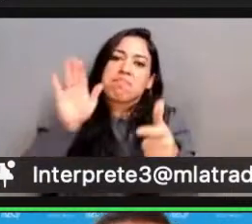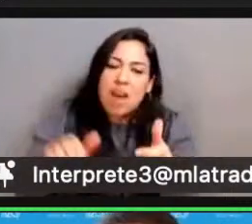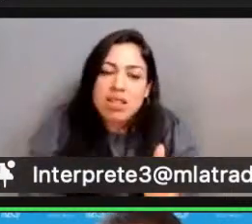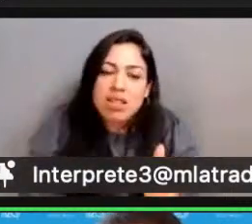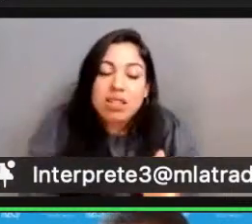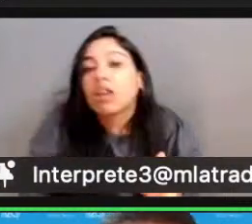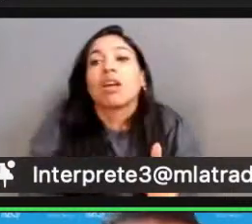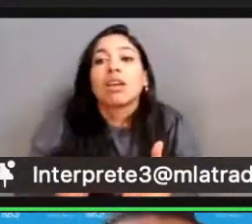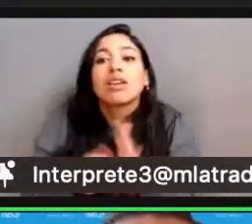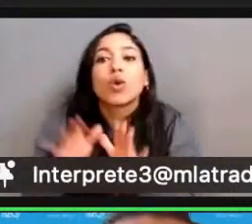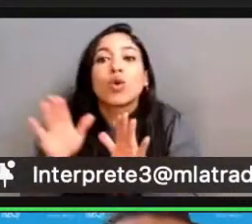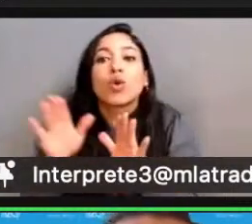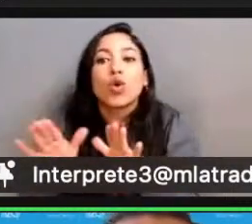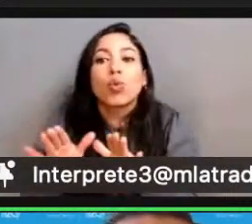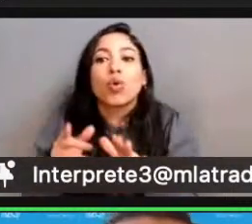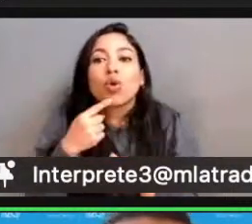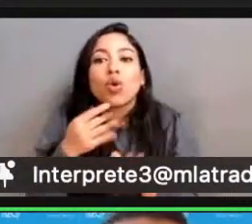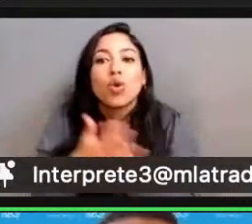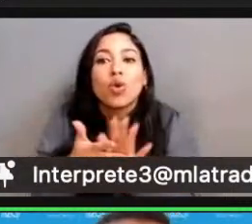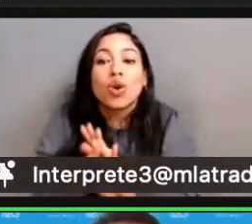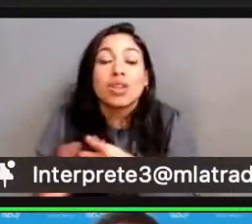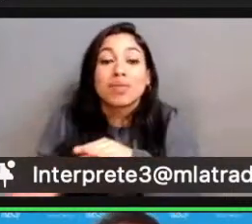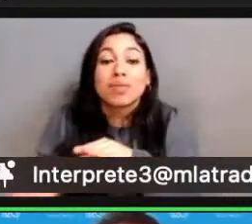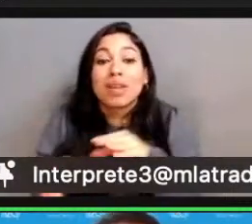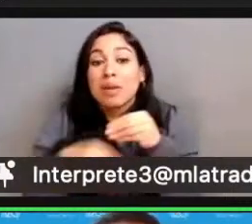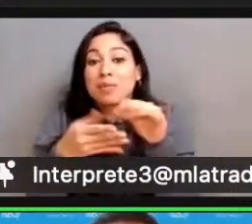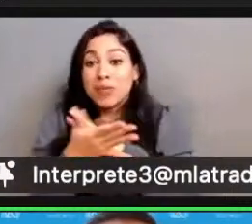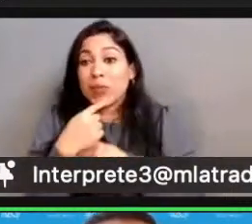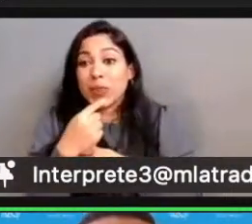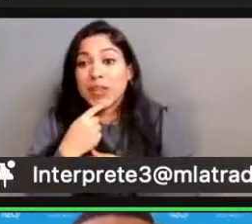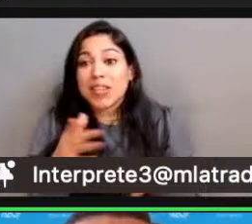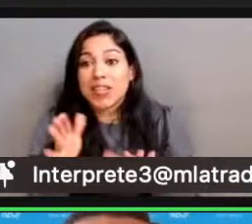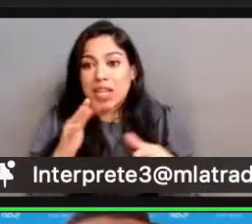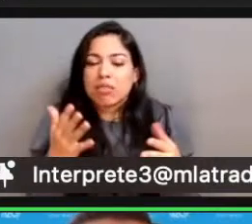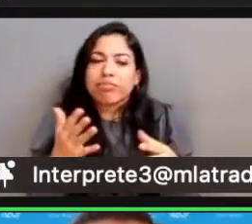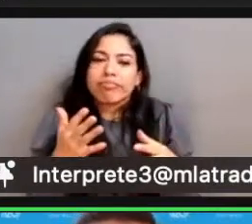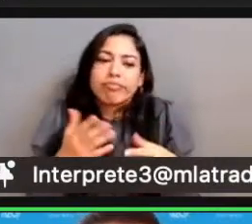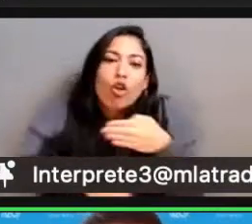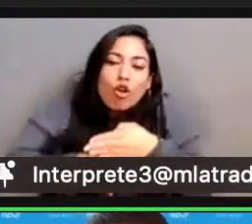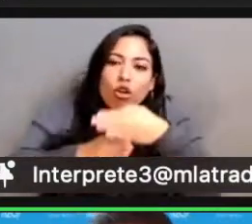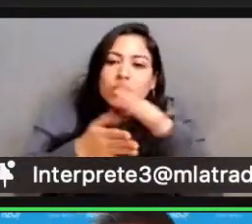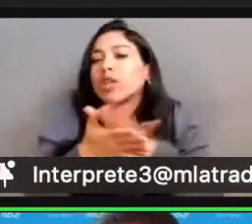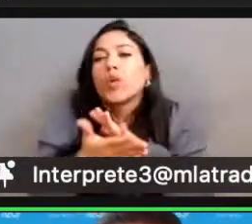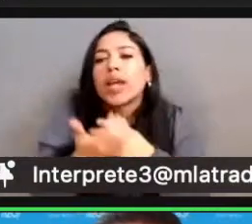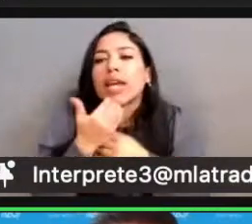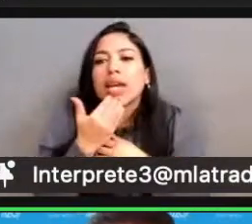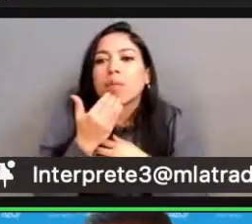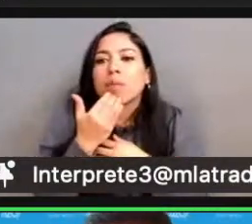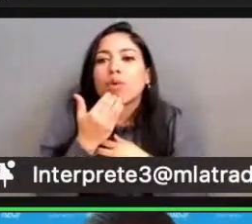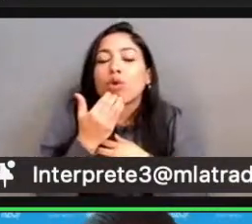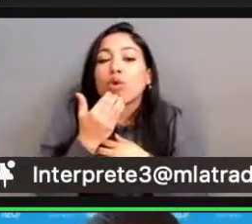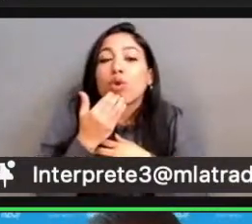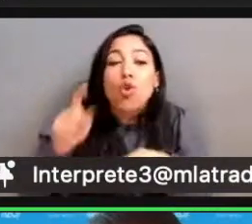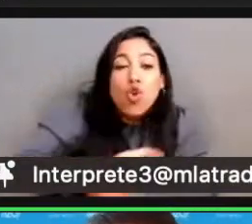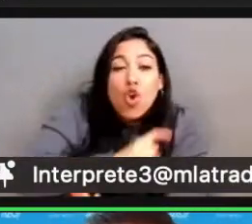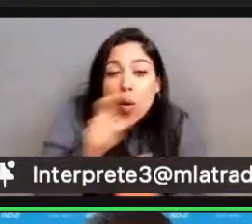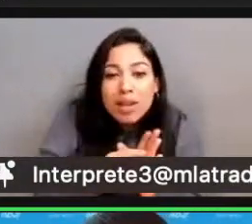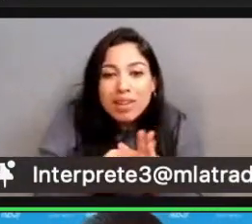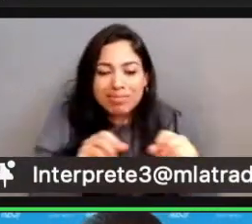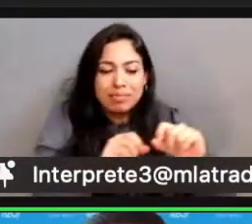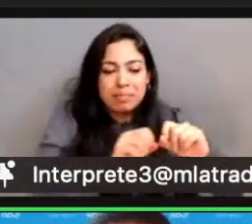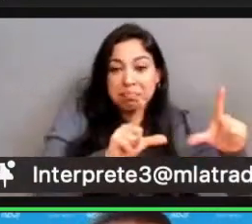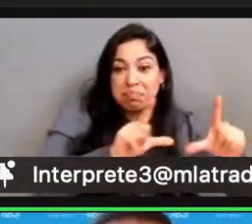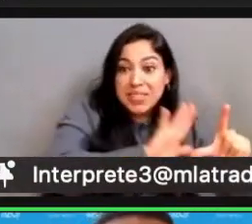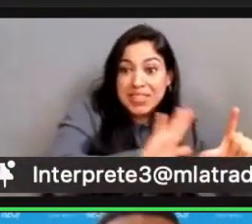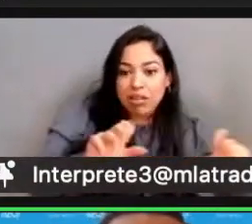of mortality with the score P, and also measured in a continuous manner in the absolute